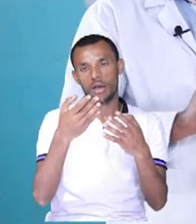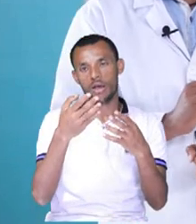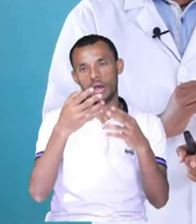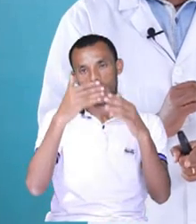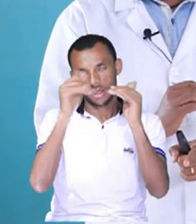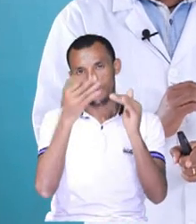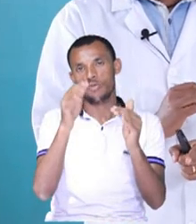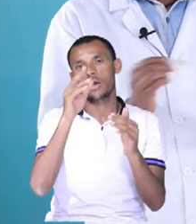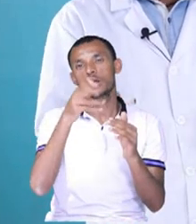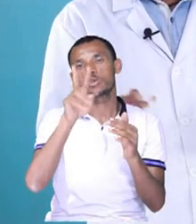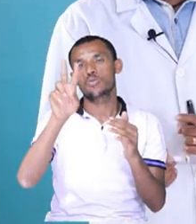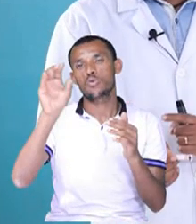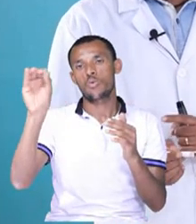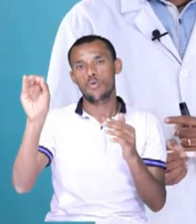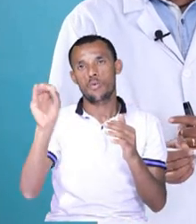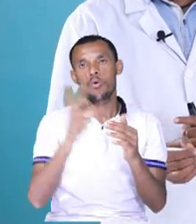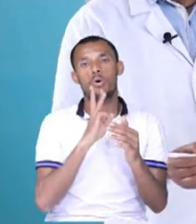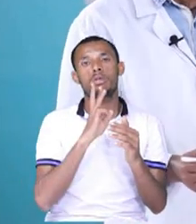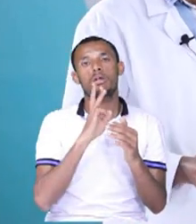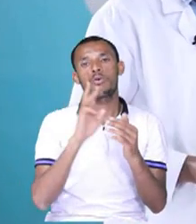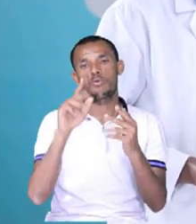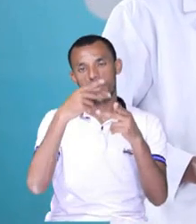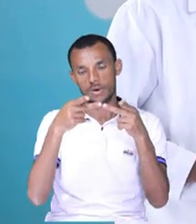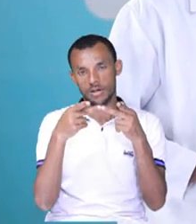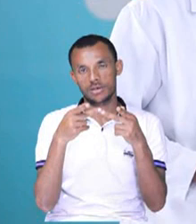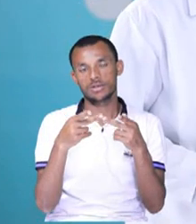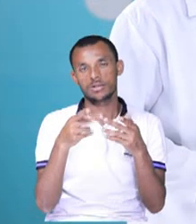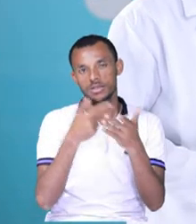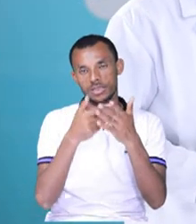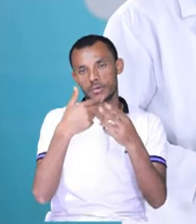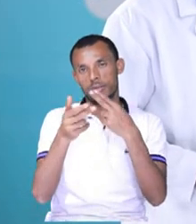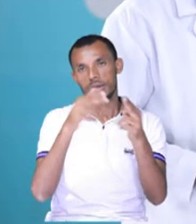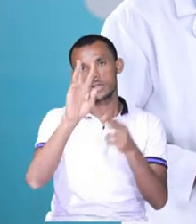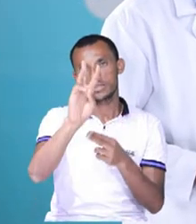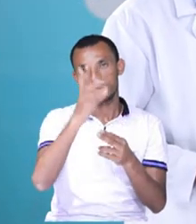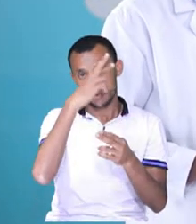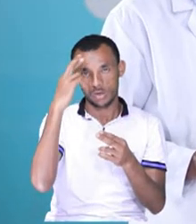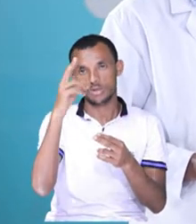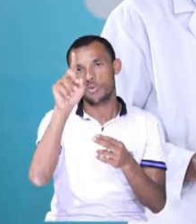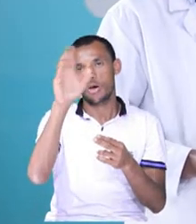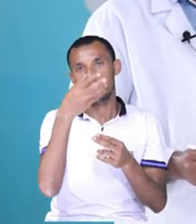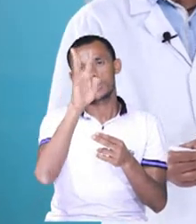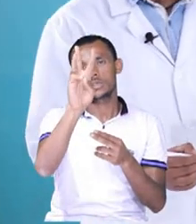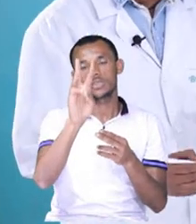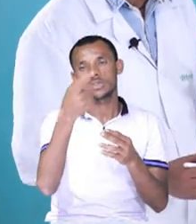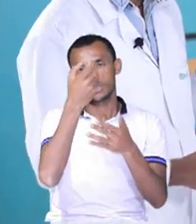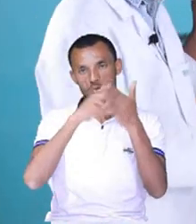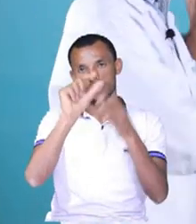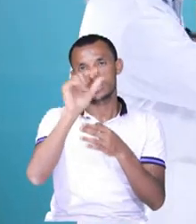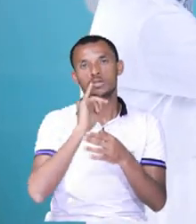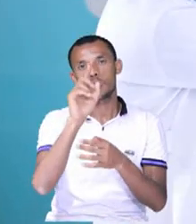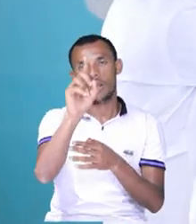H2O is formed? The rates of H2O is formed. This one is multiplied by 6 because of 1 over 6. Multiplied by 6, the coefficient is